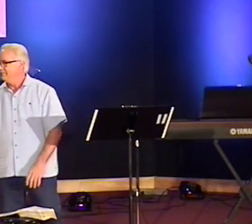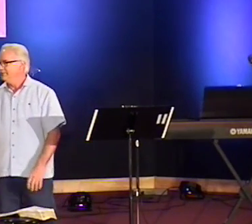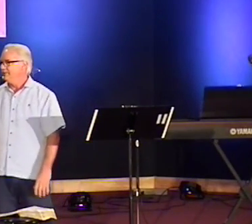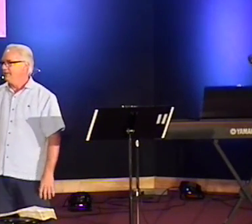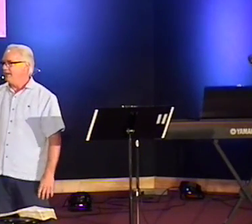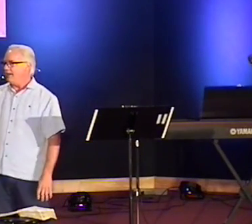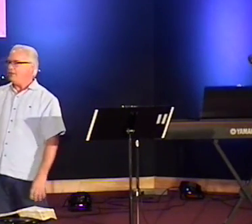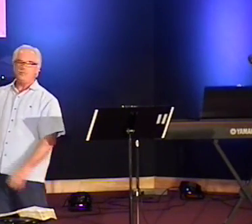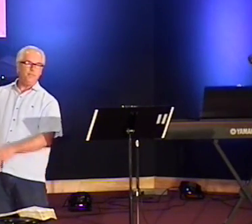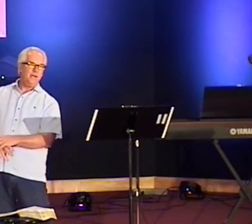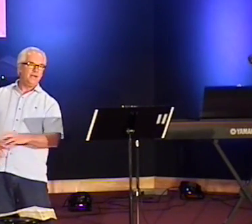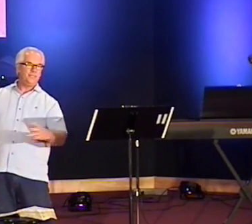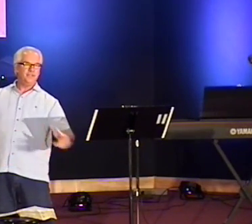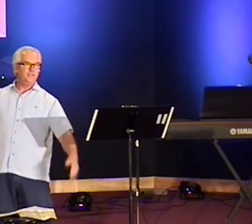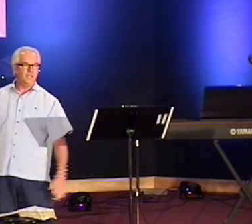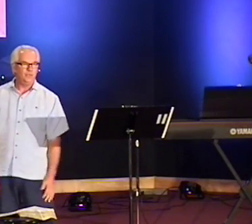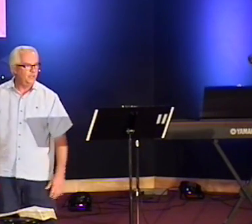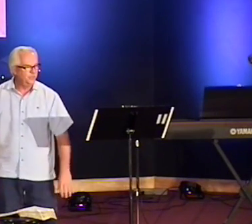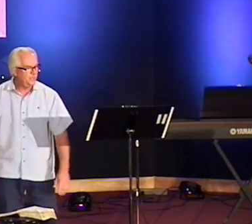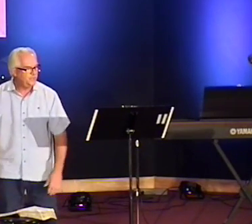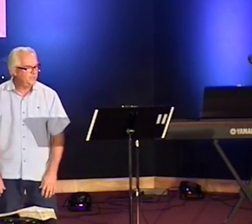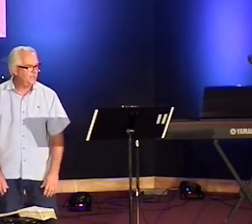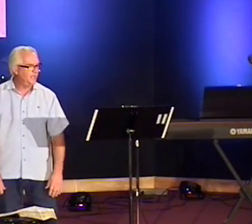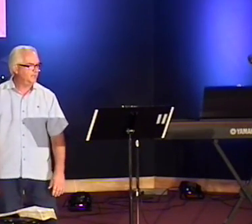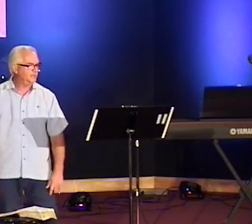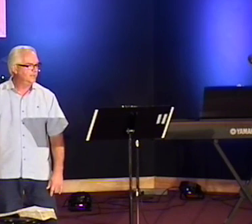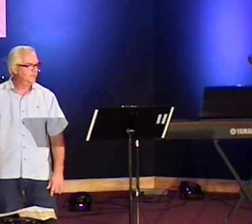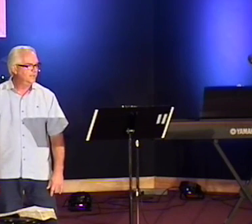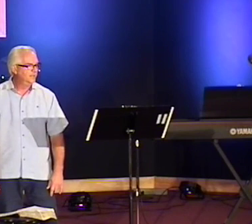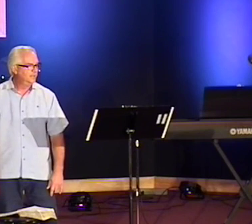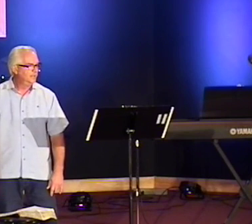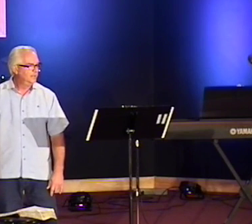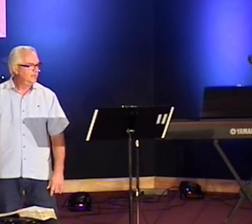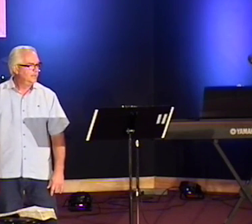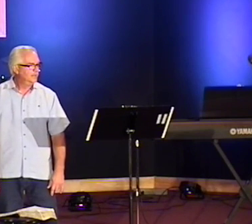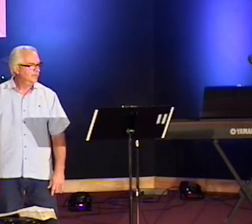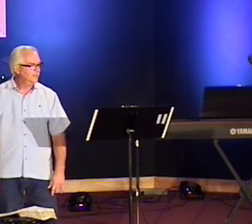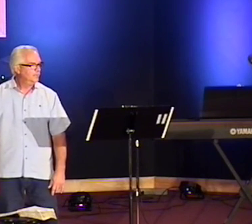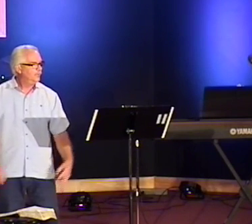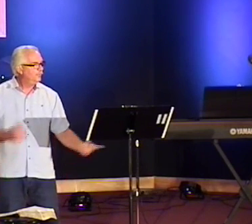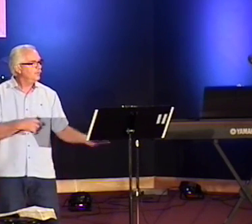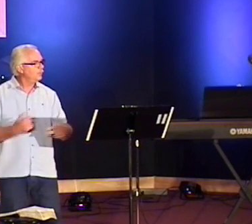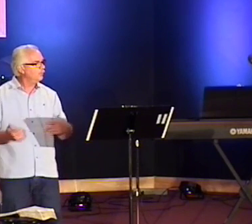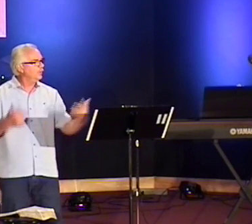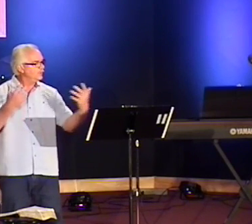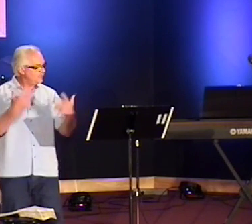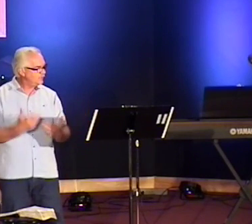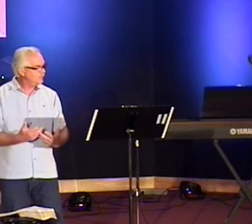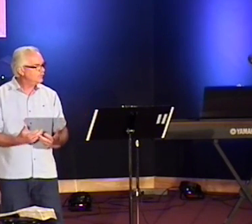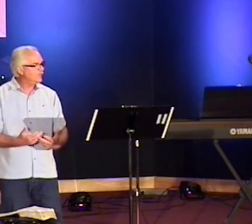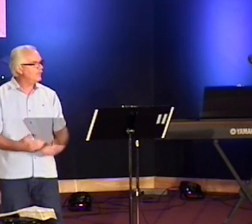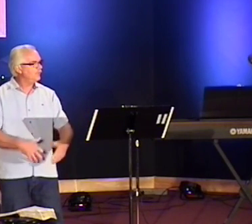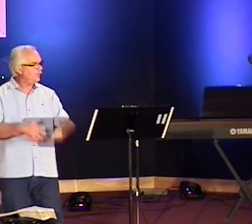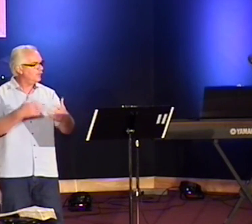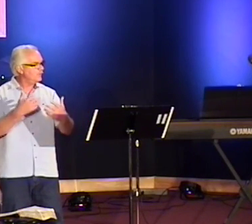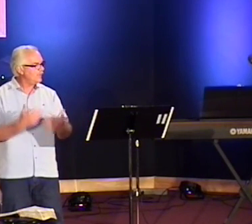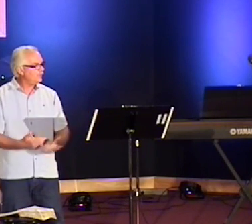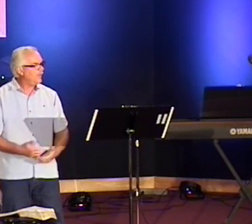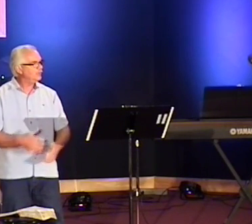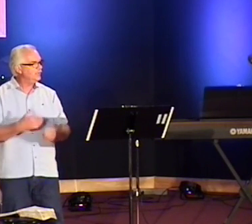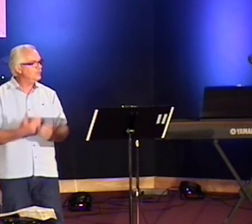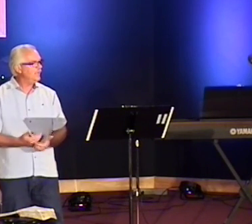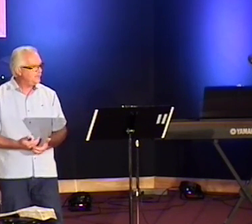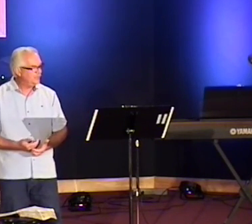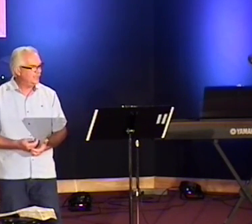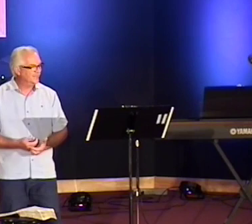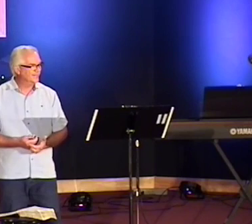house? I mean, there's a myriad of things that could take away your peace at night. But the fear of the Lord brings